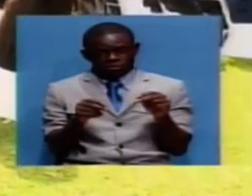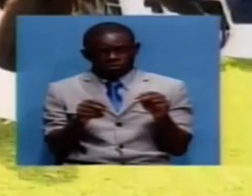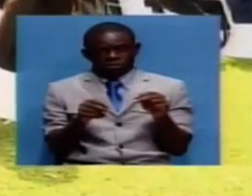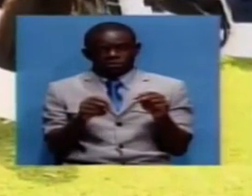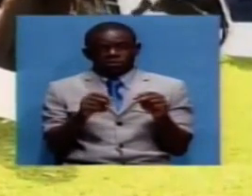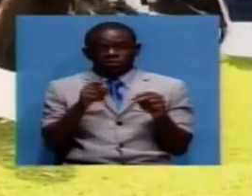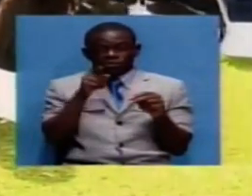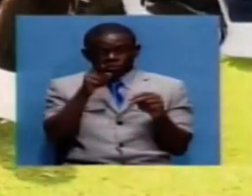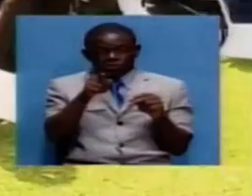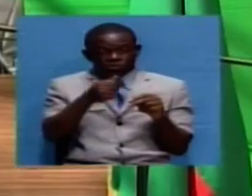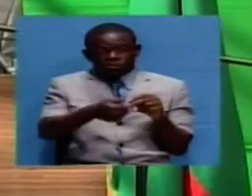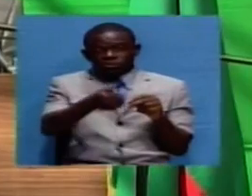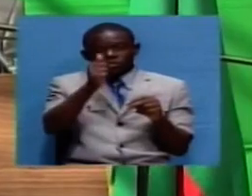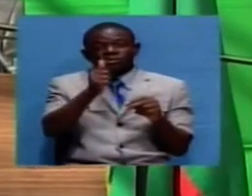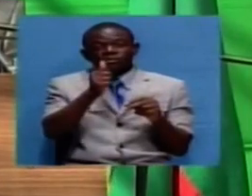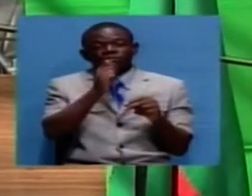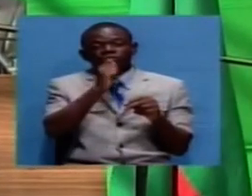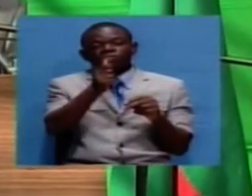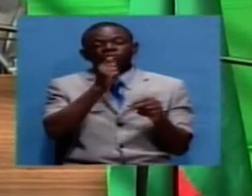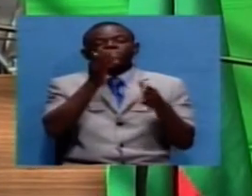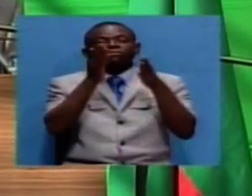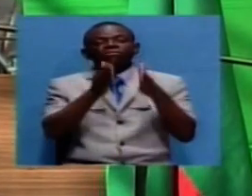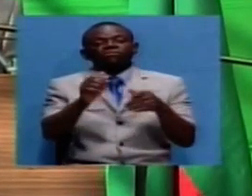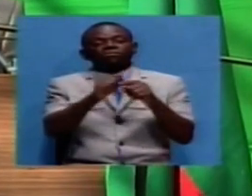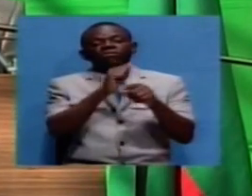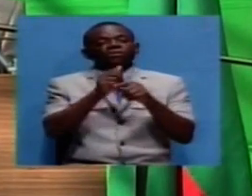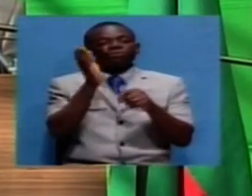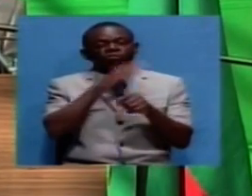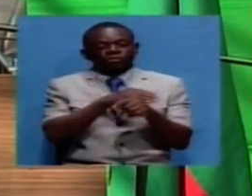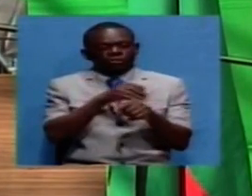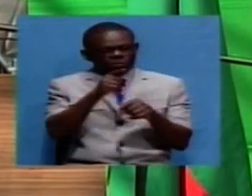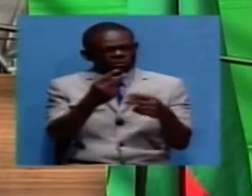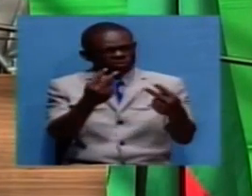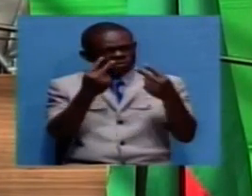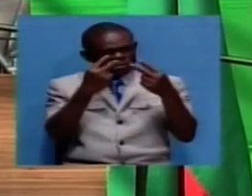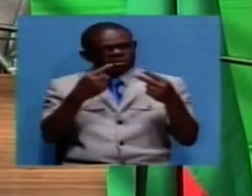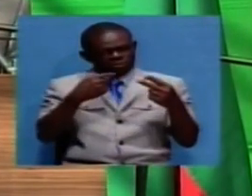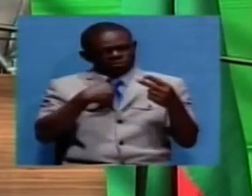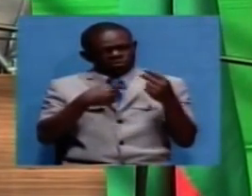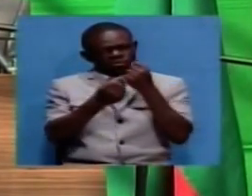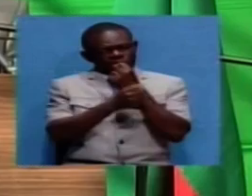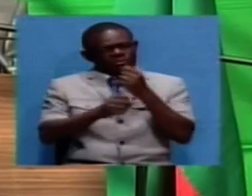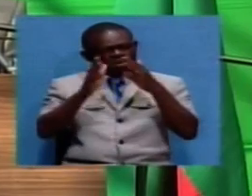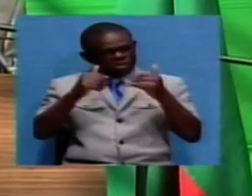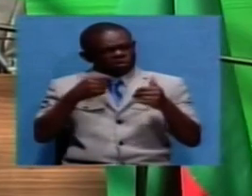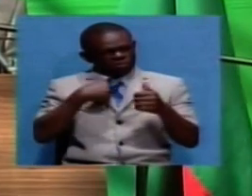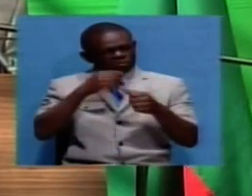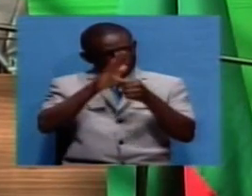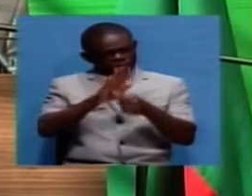practitioner. Do we have a dictator in State House? Have things fallen apart in this